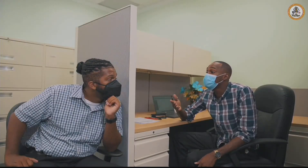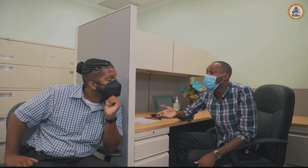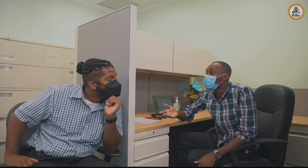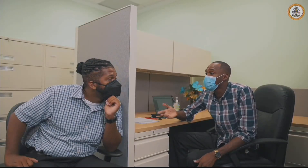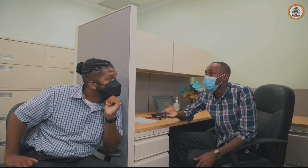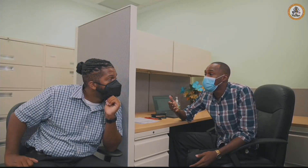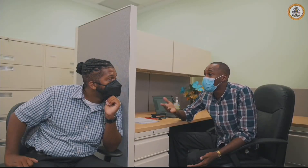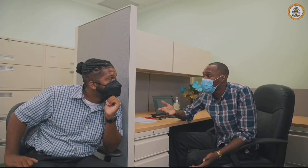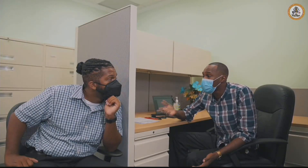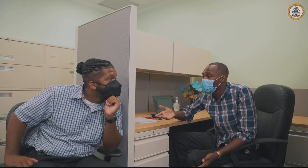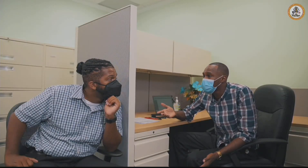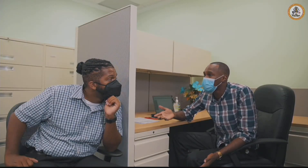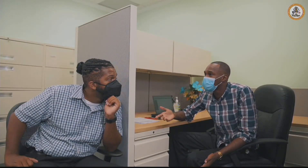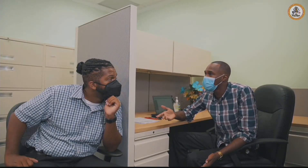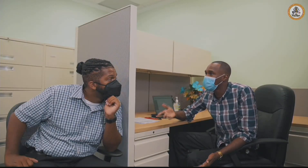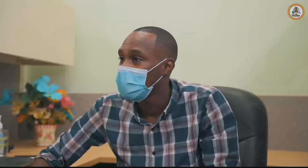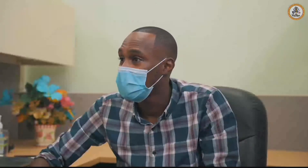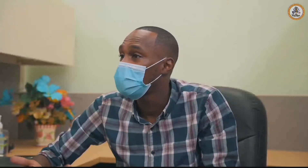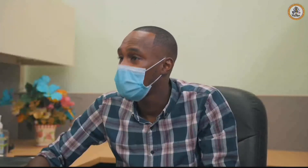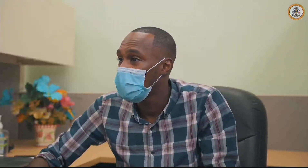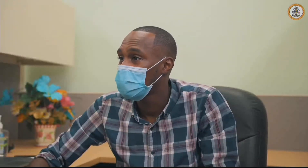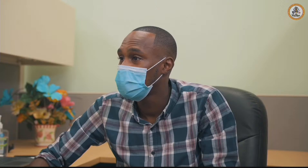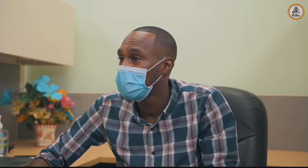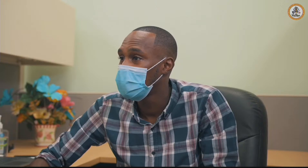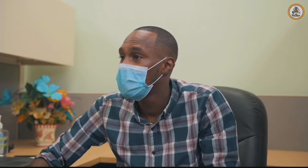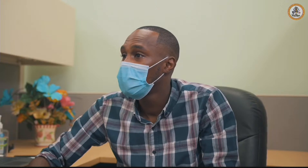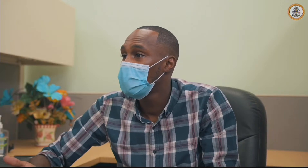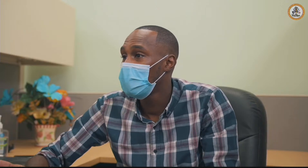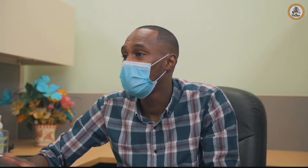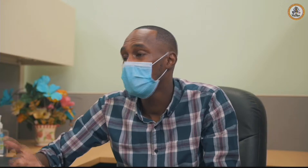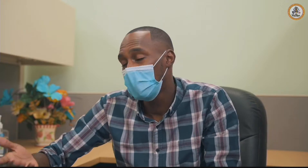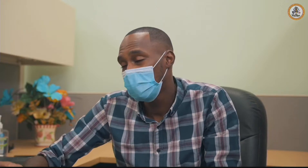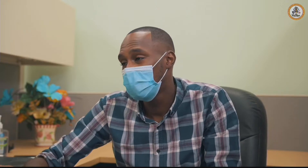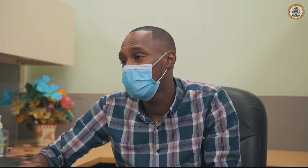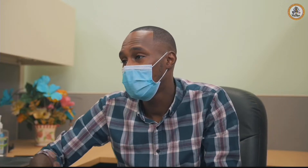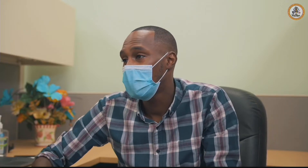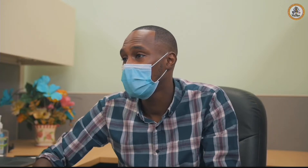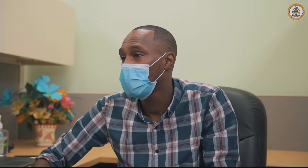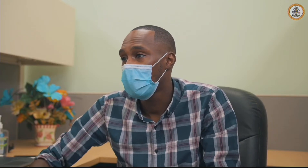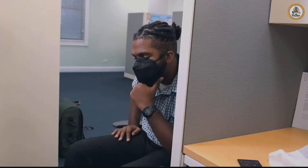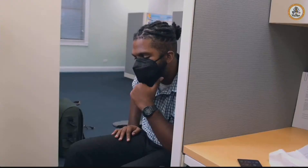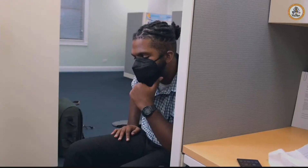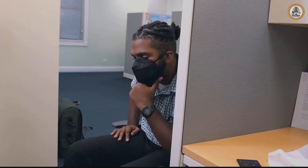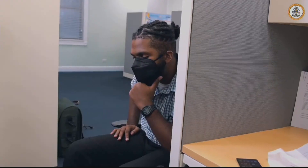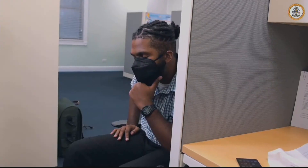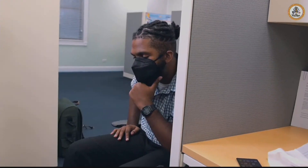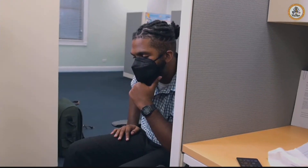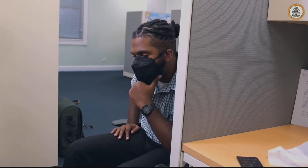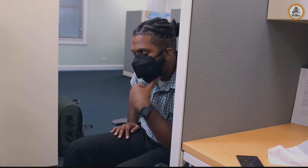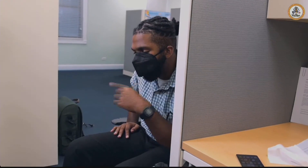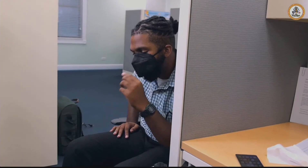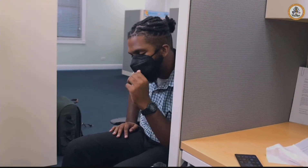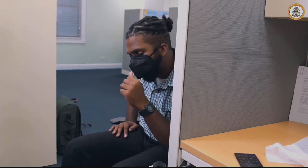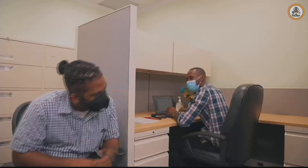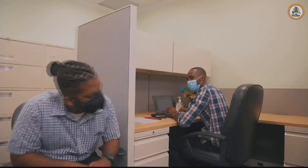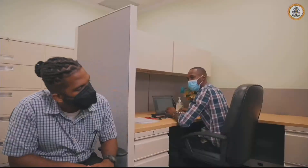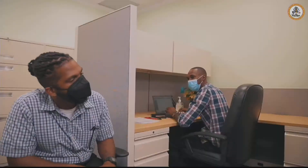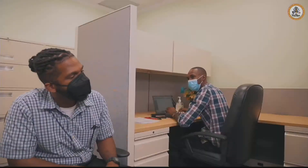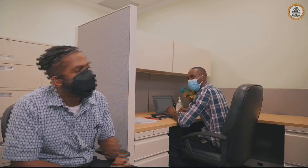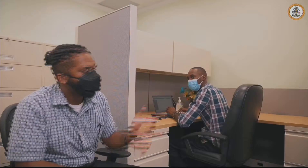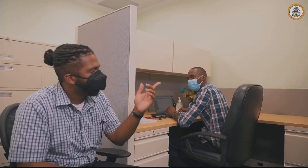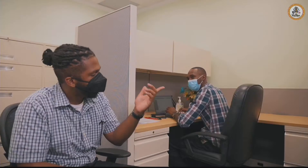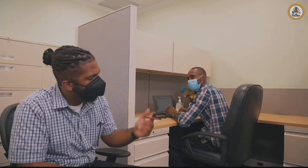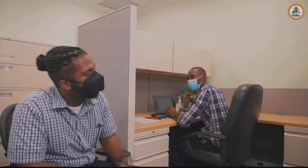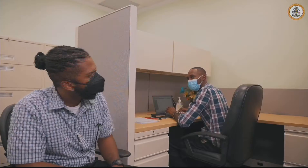Plus, the majority of the breakthrough cases in those fully vaccinated were either asymptomatic or had mild symptoms. Pull